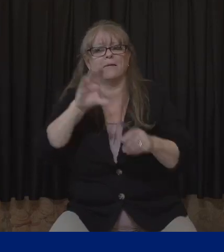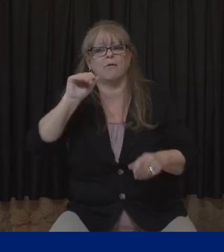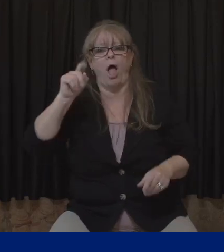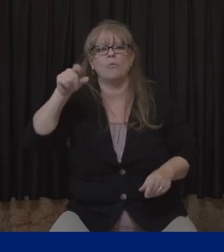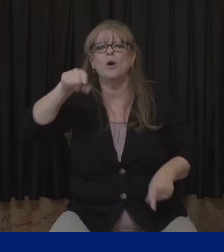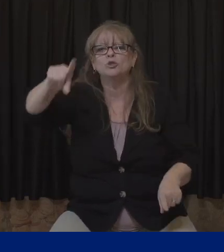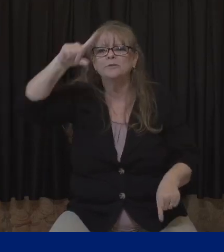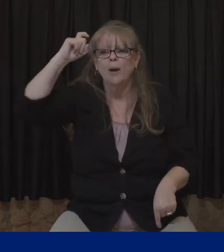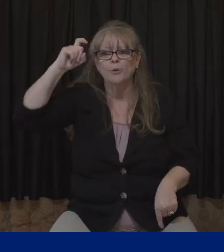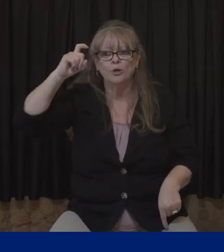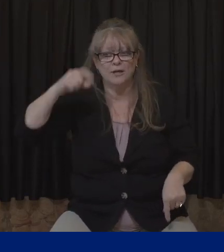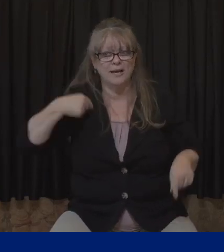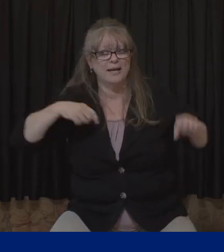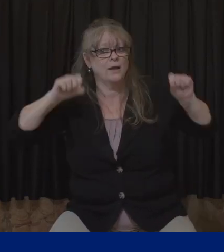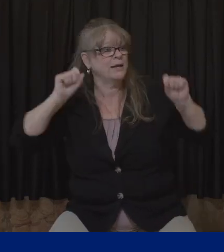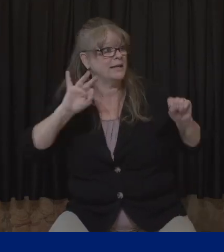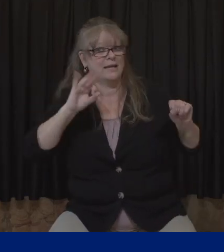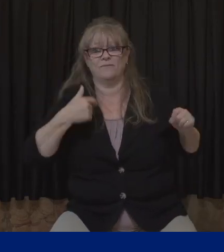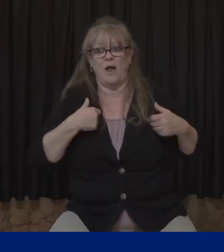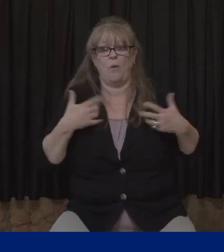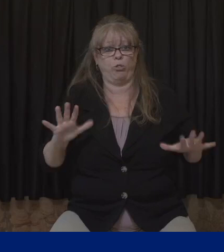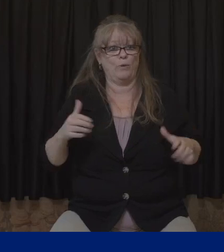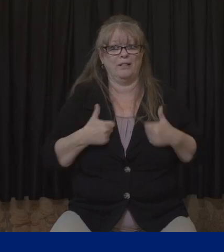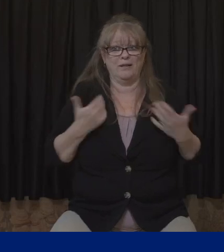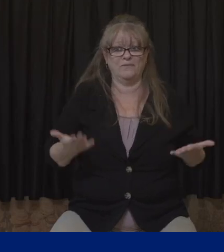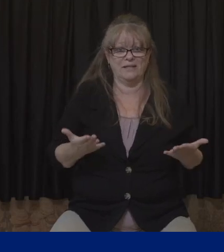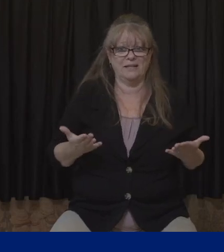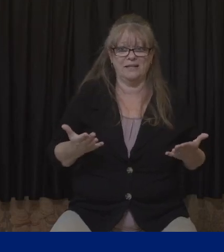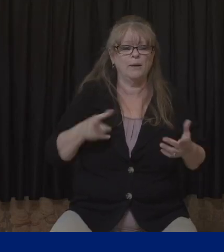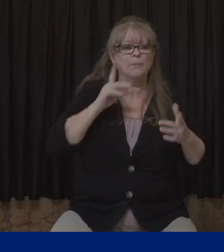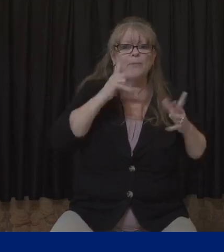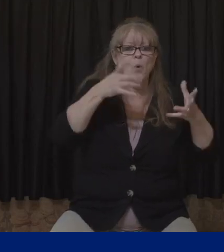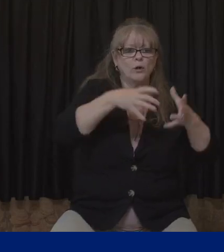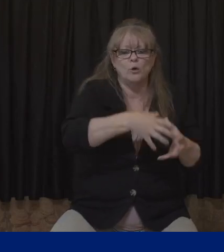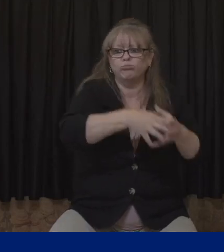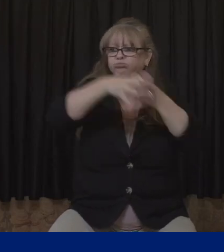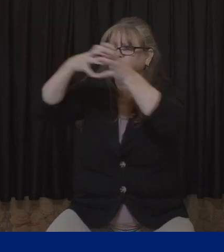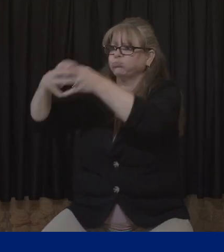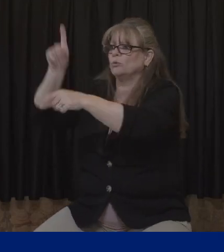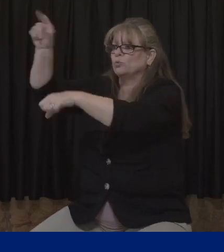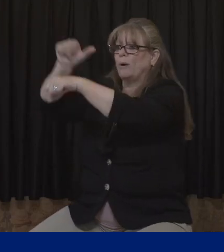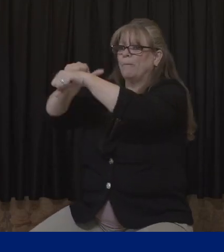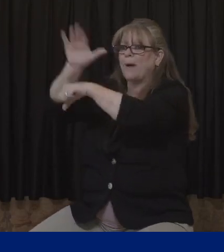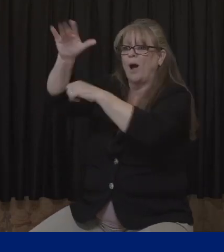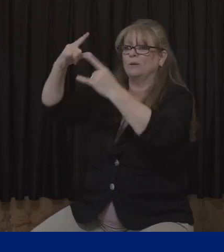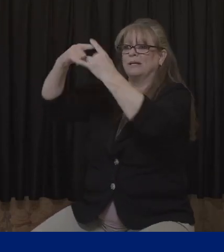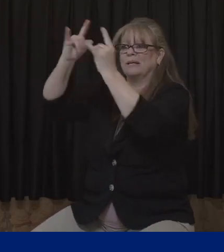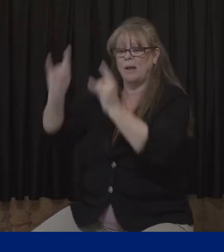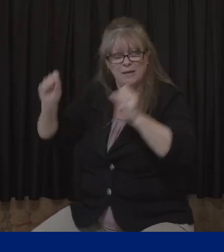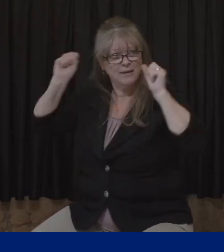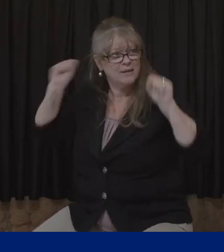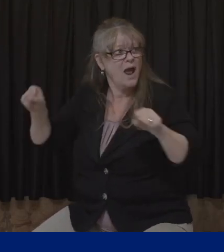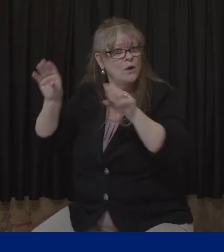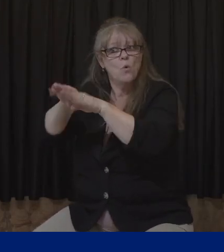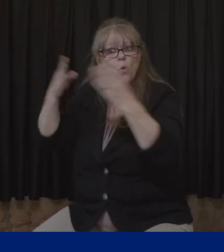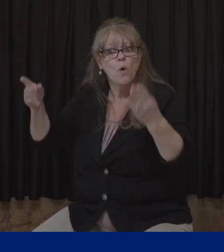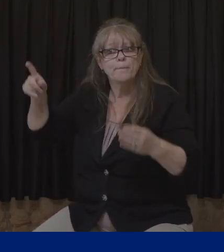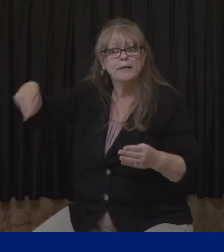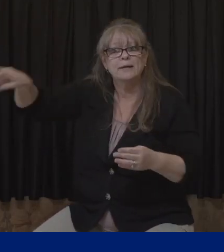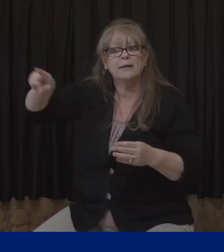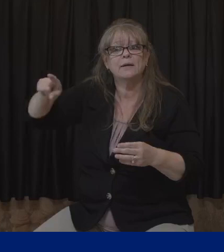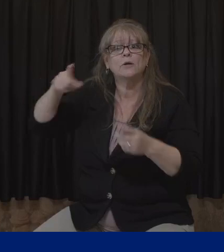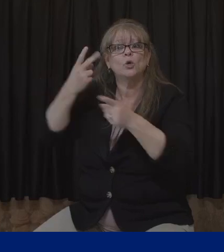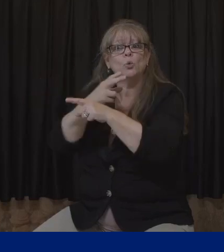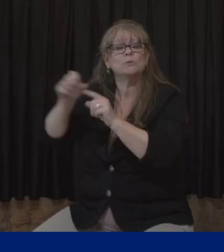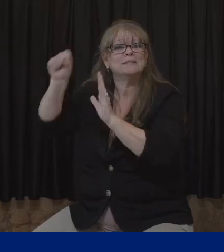people you're already quarantined with at home anyways. Are we going to allow them to open so we can use our reservations and the state parks can make the